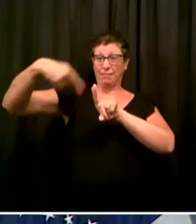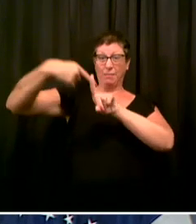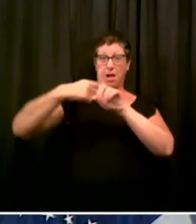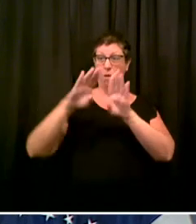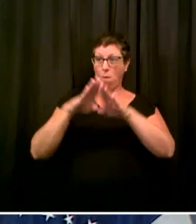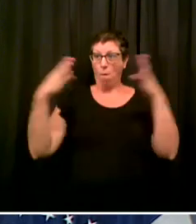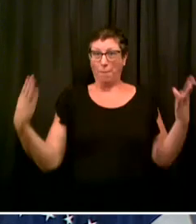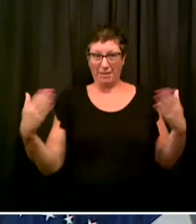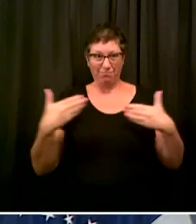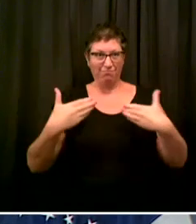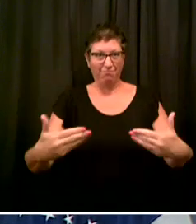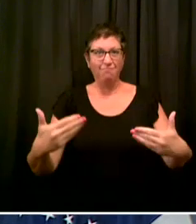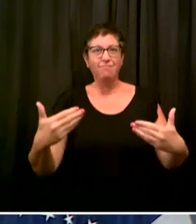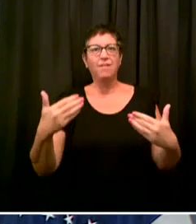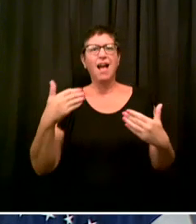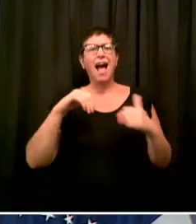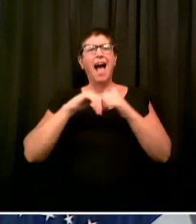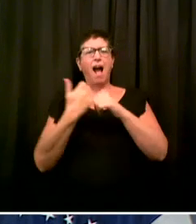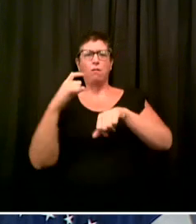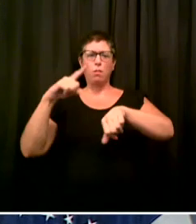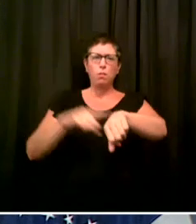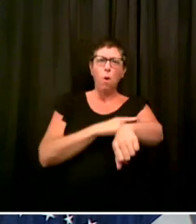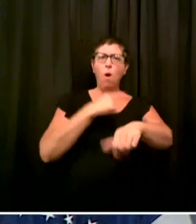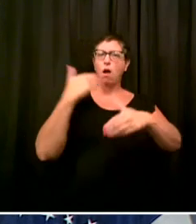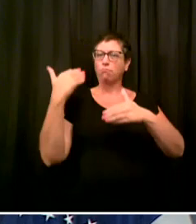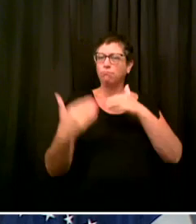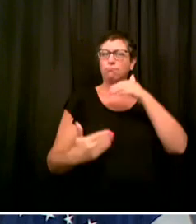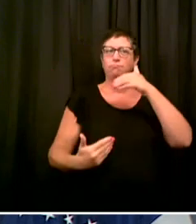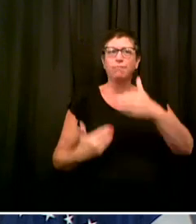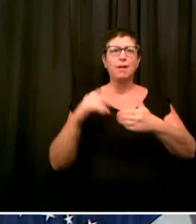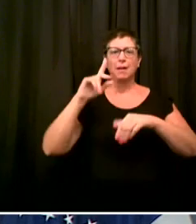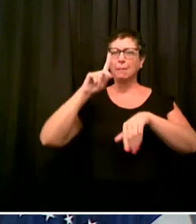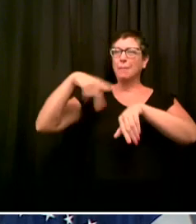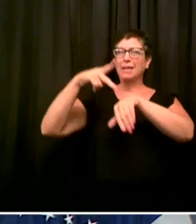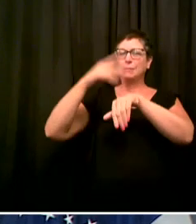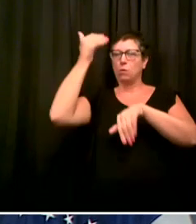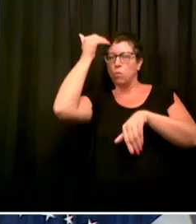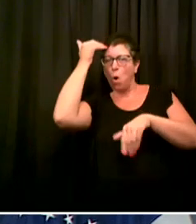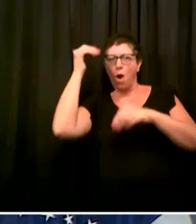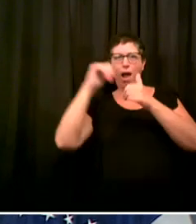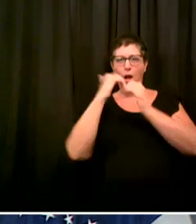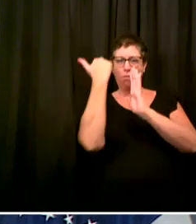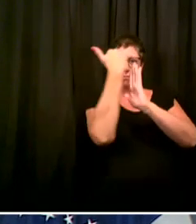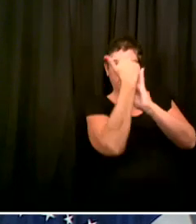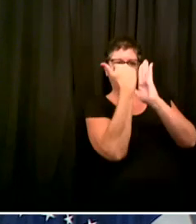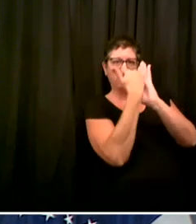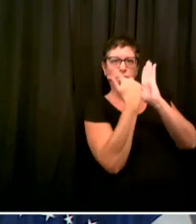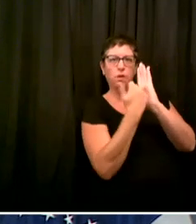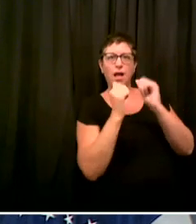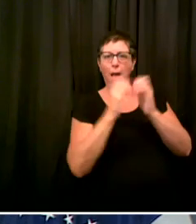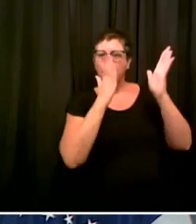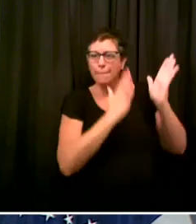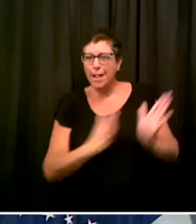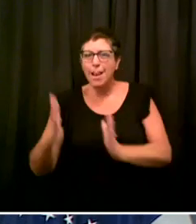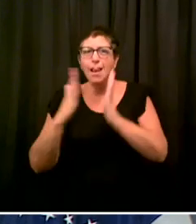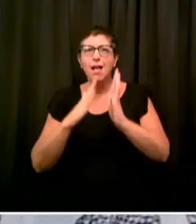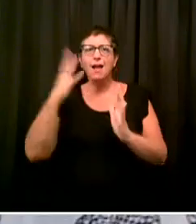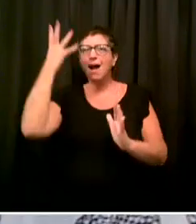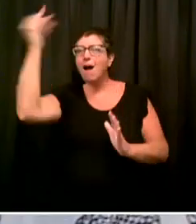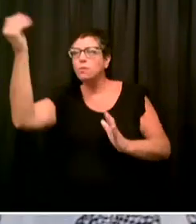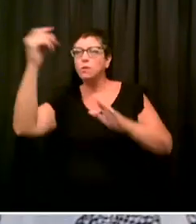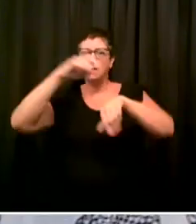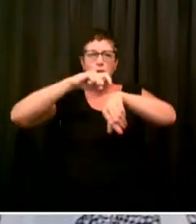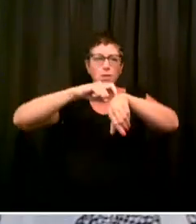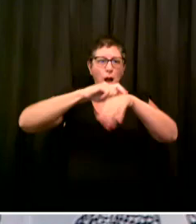want to participate, let alone take all the steps necessary to set up things outdoors if needed? Sean, on the first